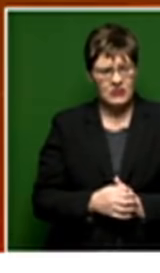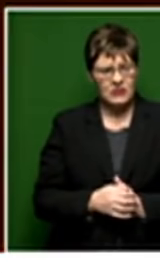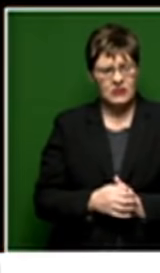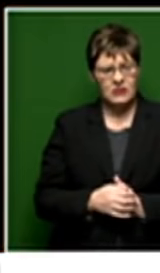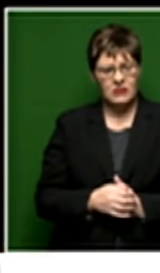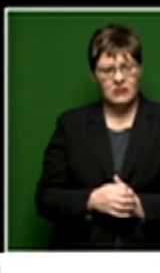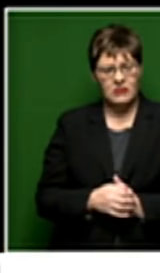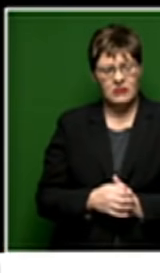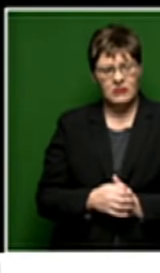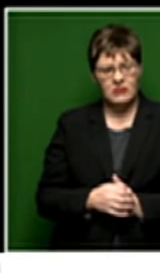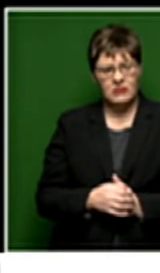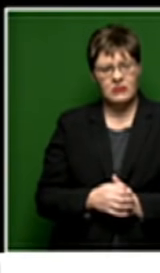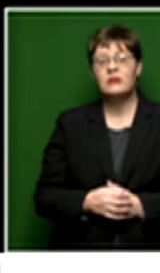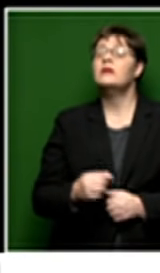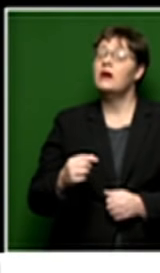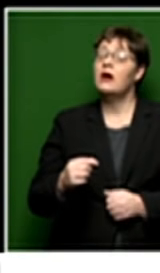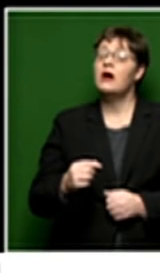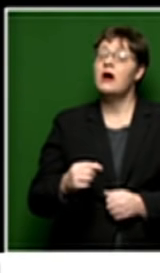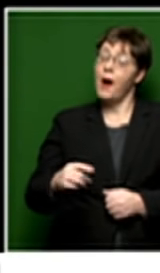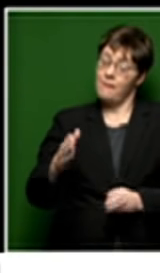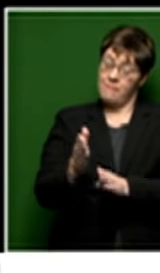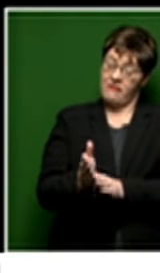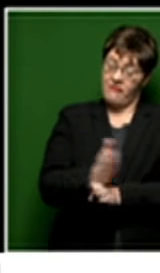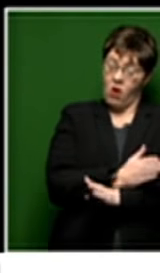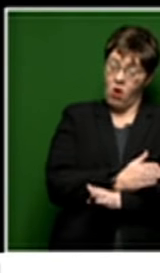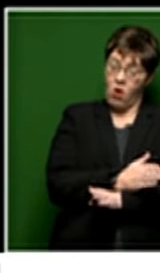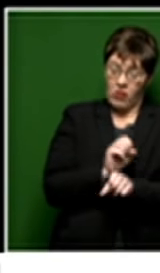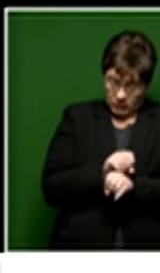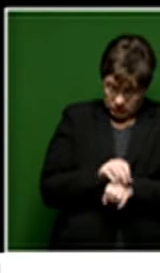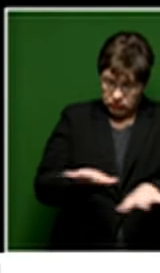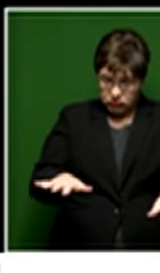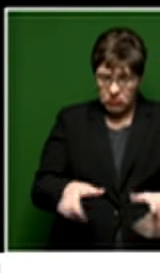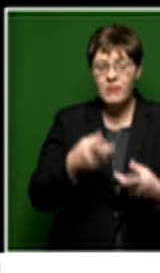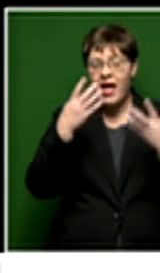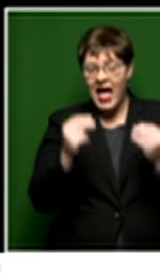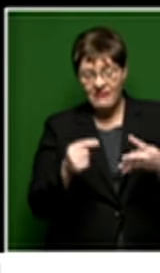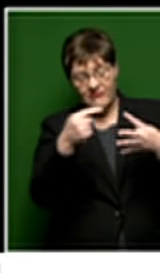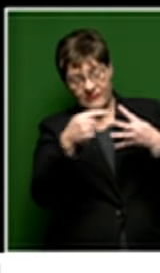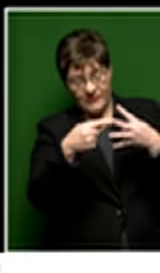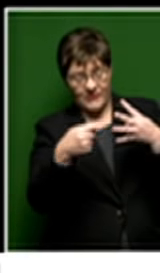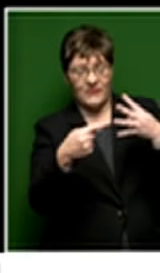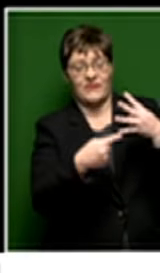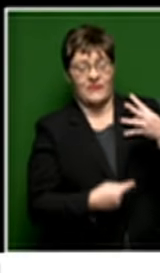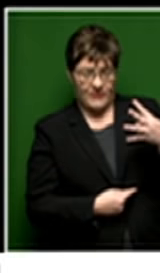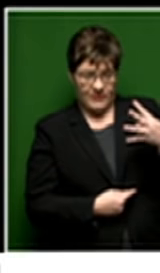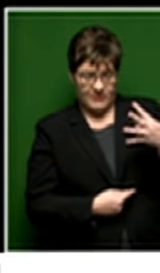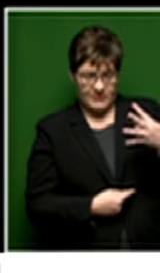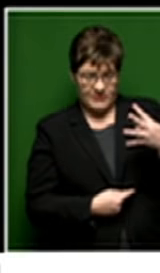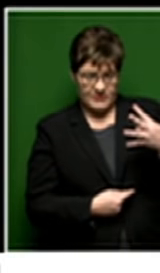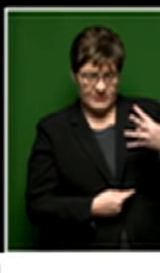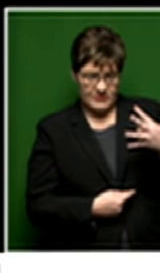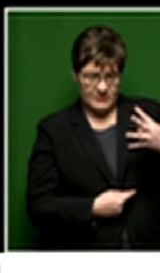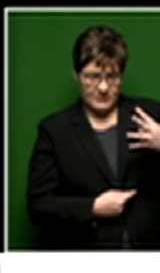Our soldiers have been taught before we deploy, we have those mobilization,